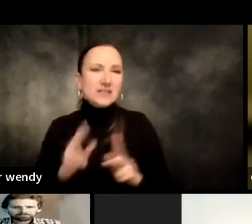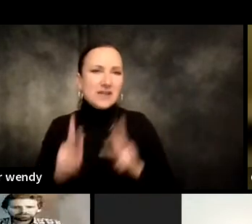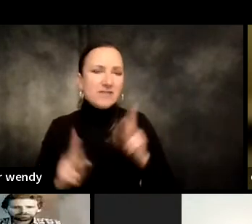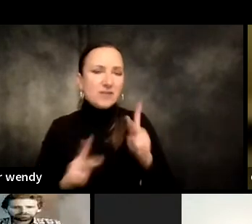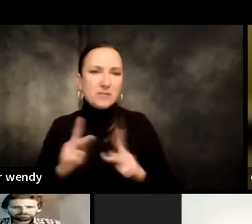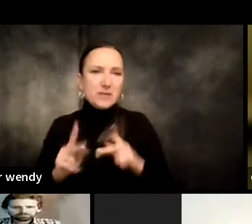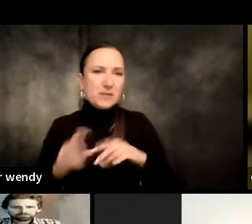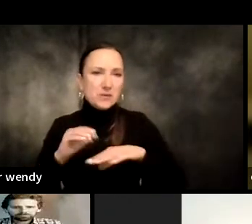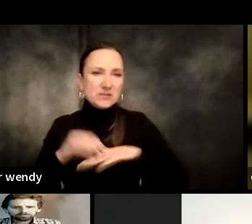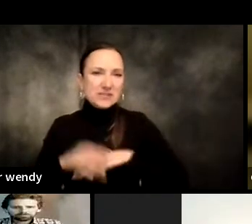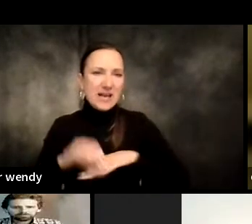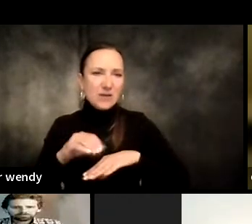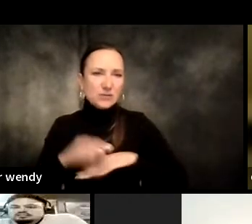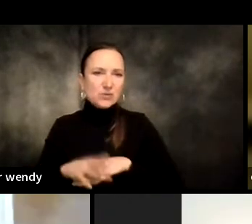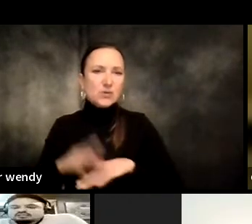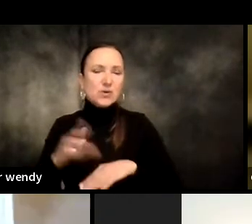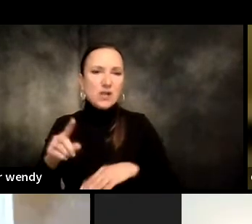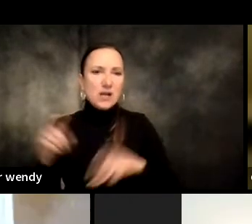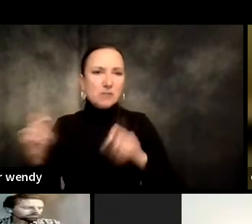perfect. I'll promote you to panelist.